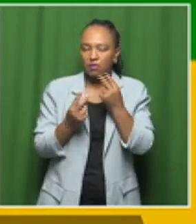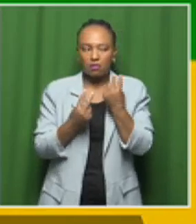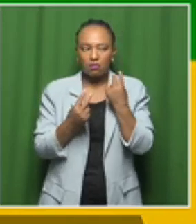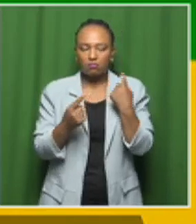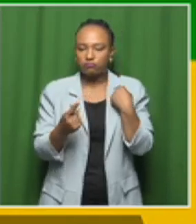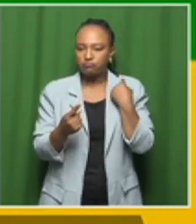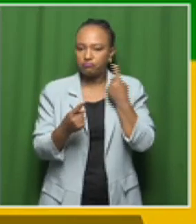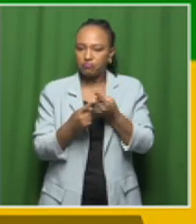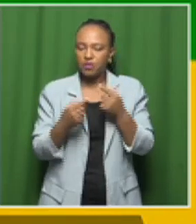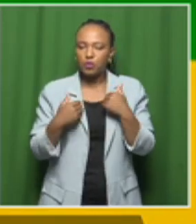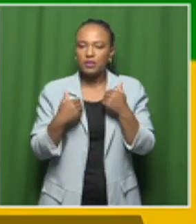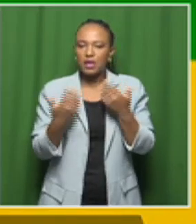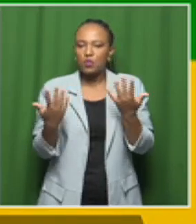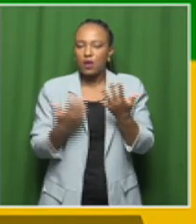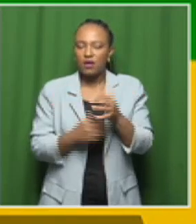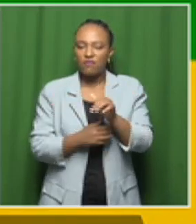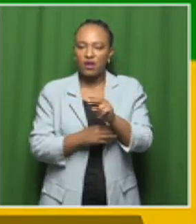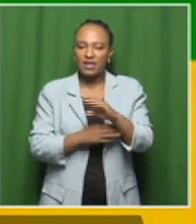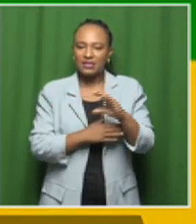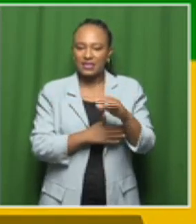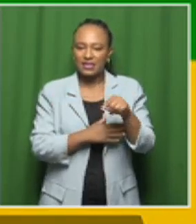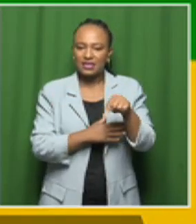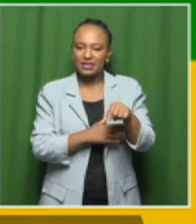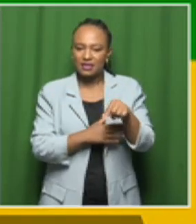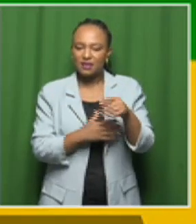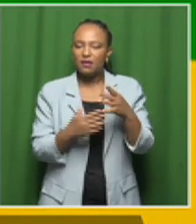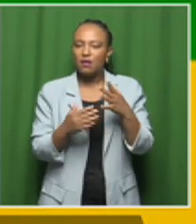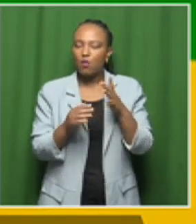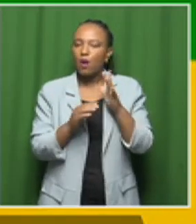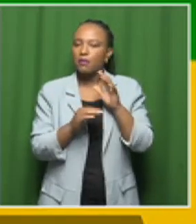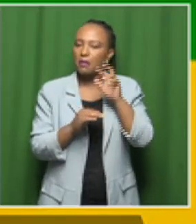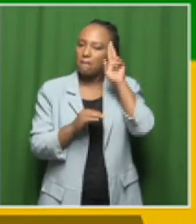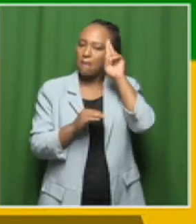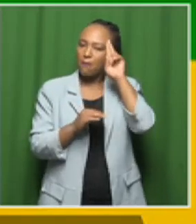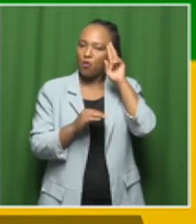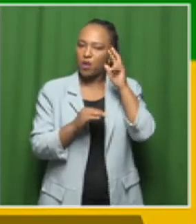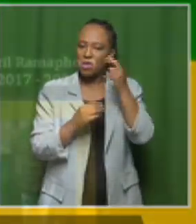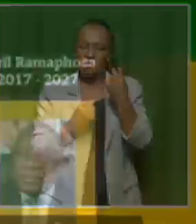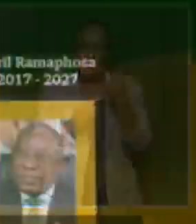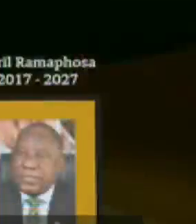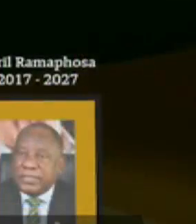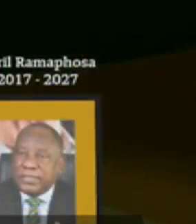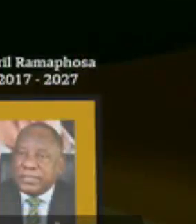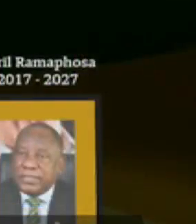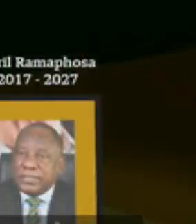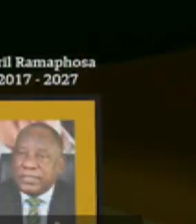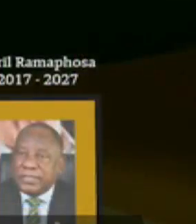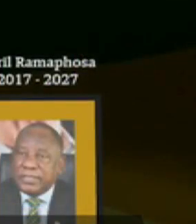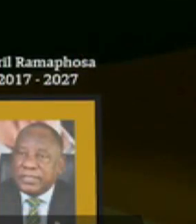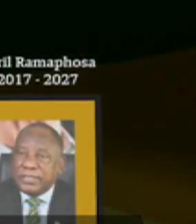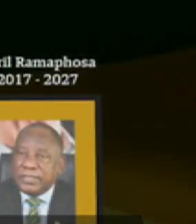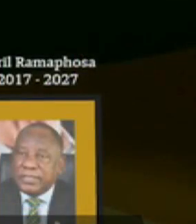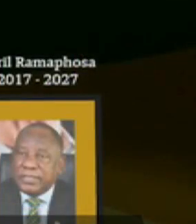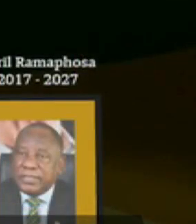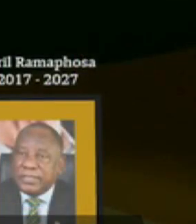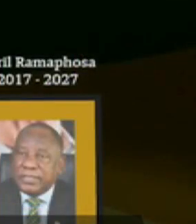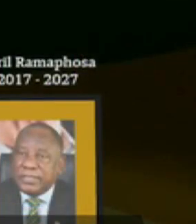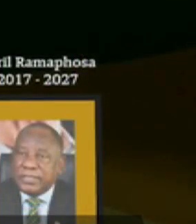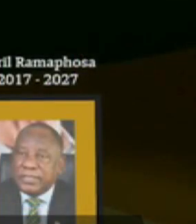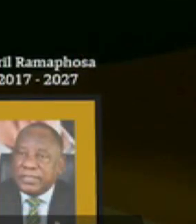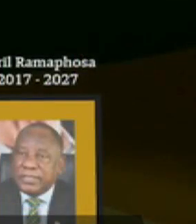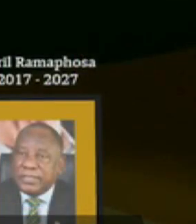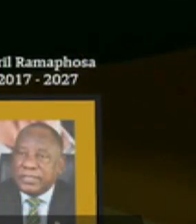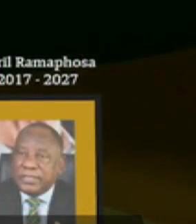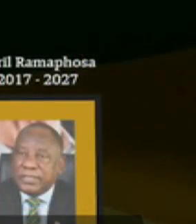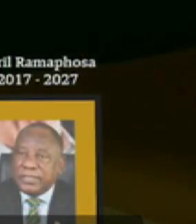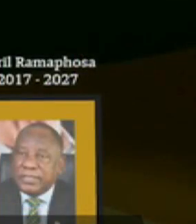all started for the ANC. This is a trip down memory lane and some historical facts. So Sampiwe earlier on just gave you some of the facts since